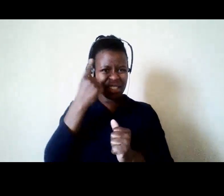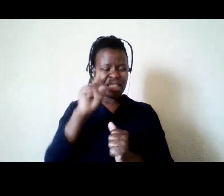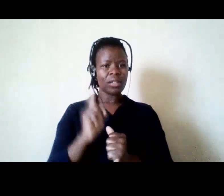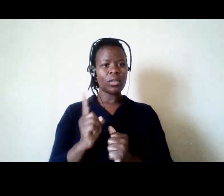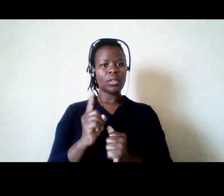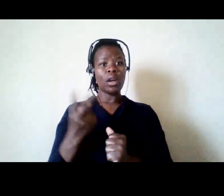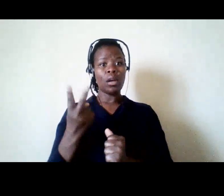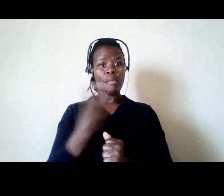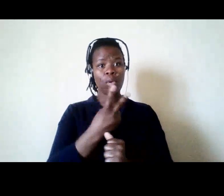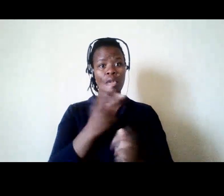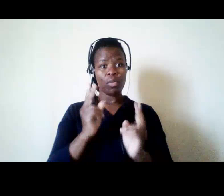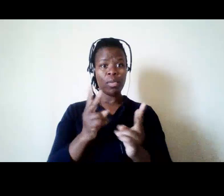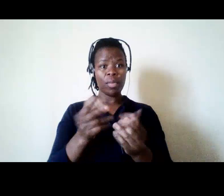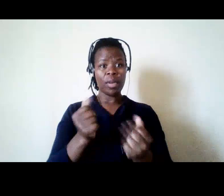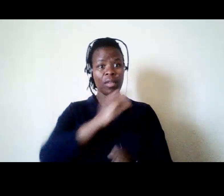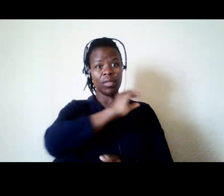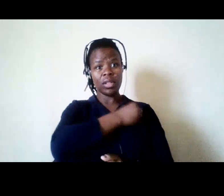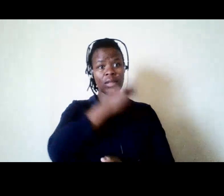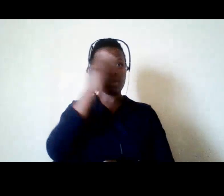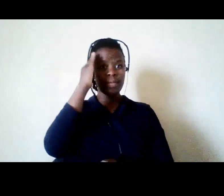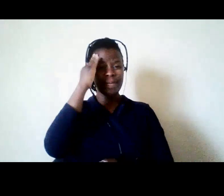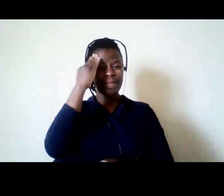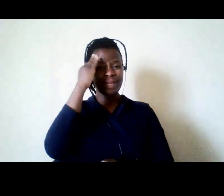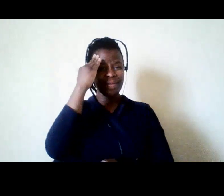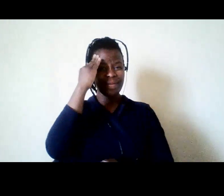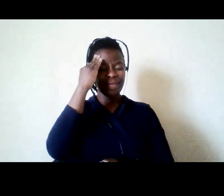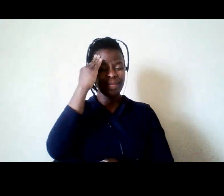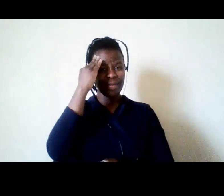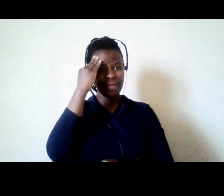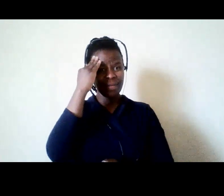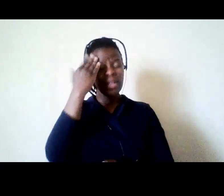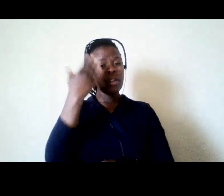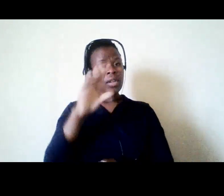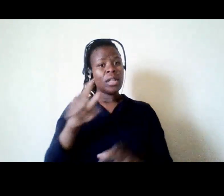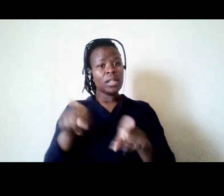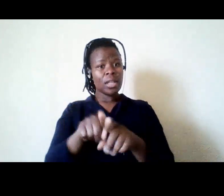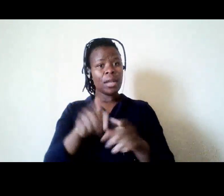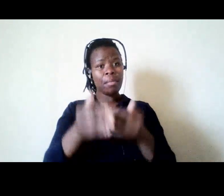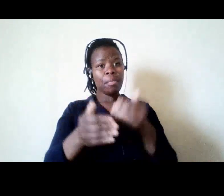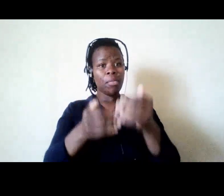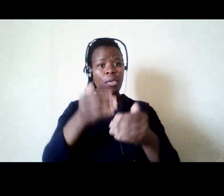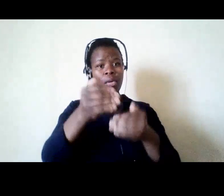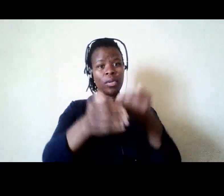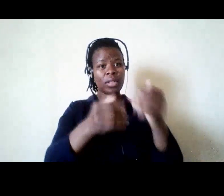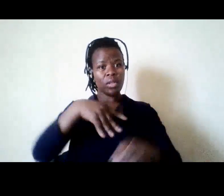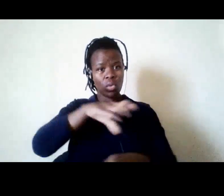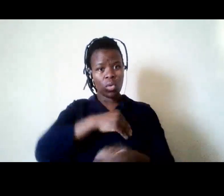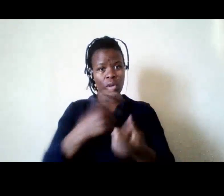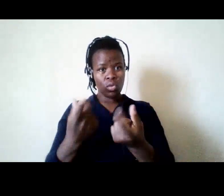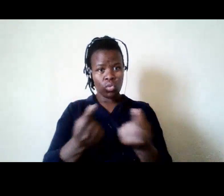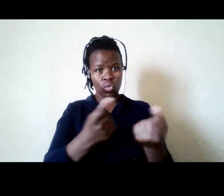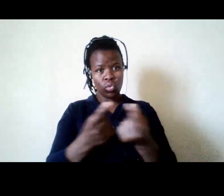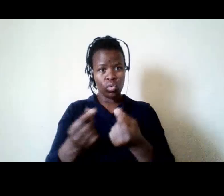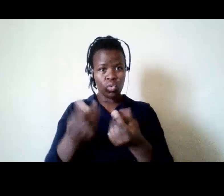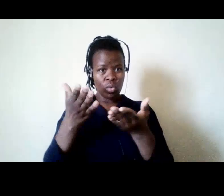people with intellectual disabilities? And then in the process of us creating those or initiating